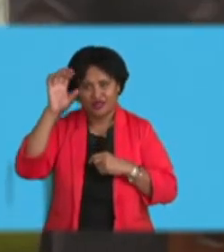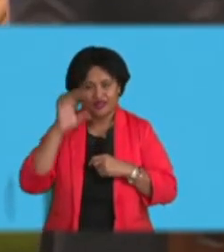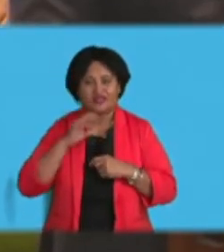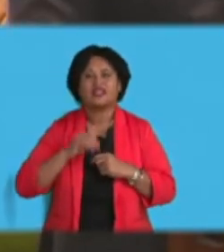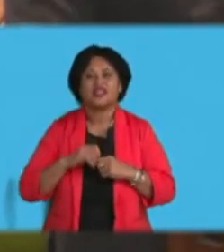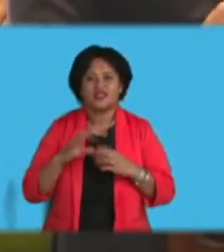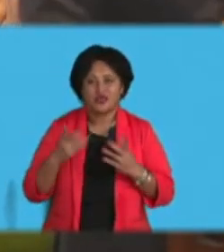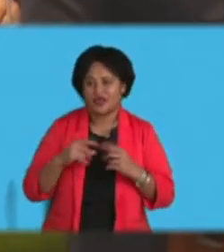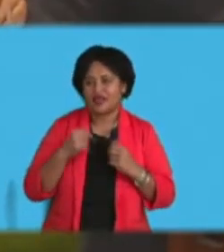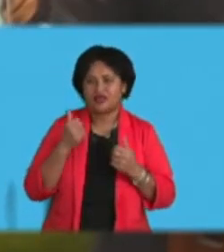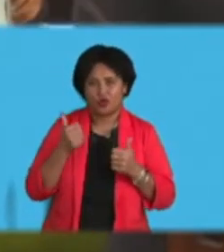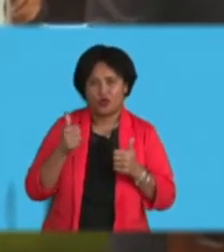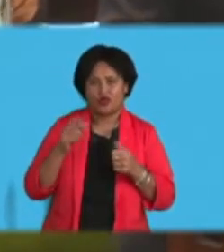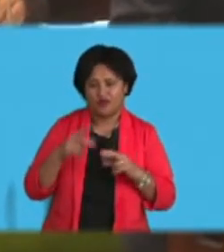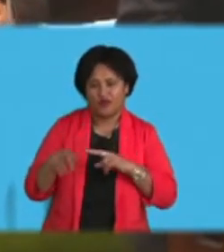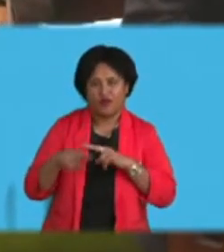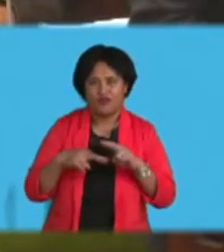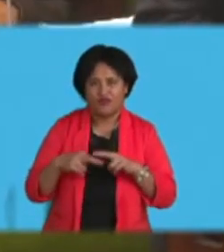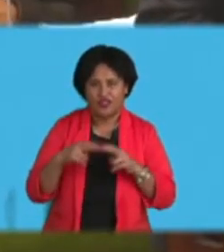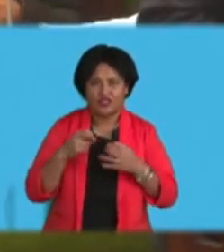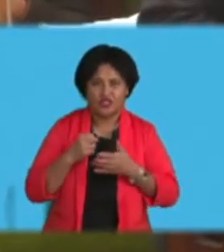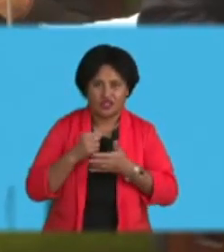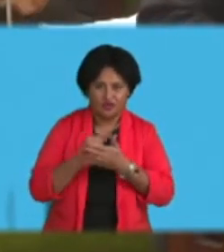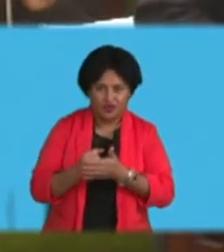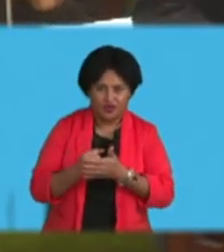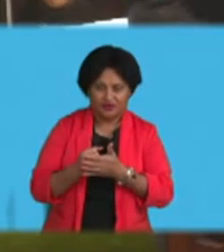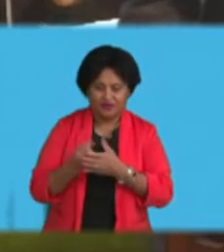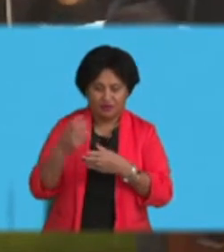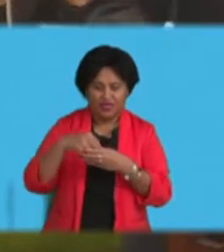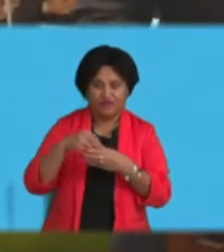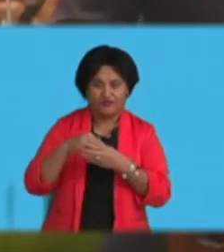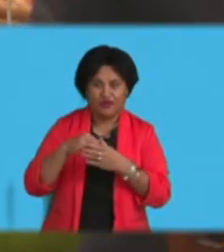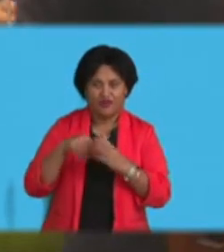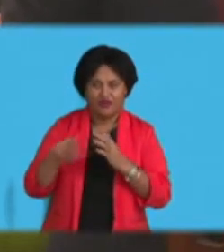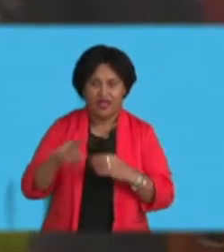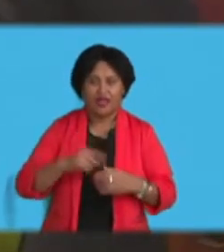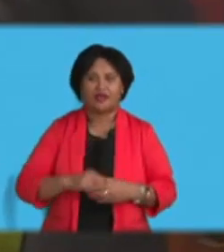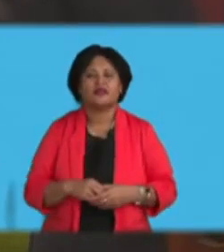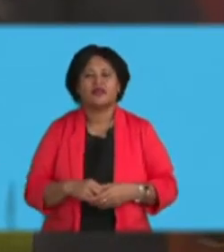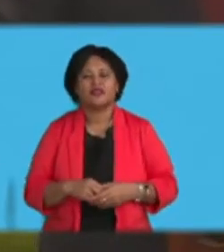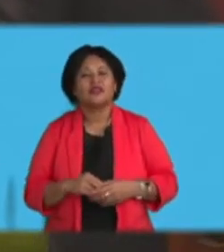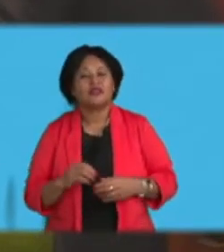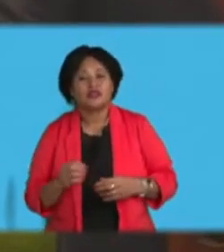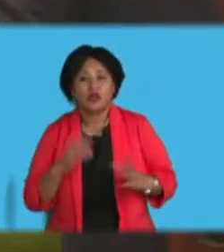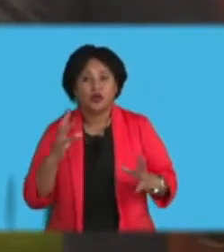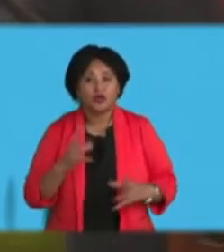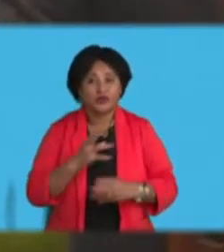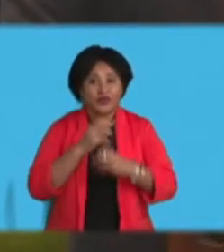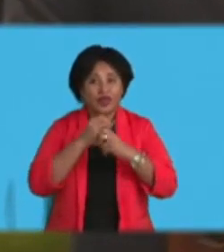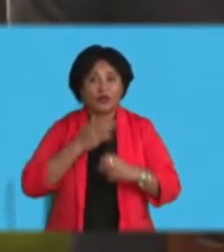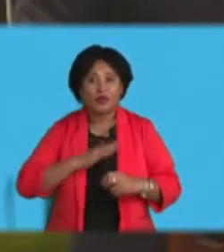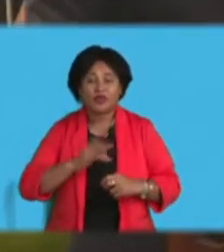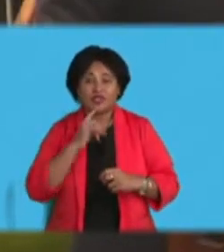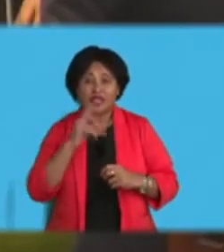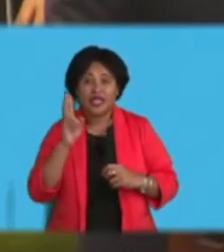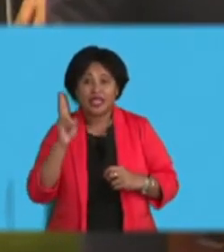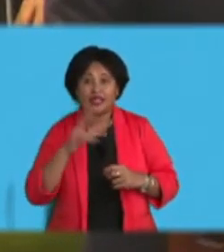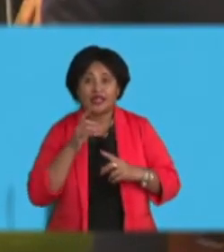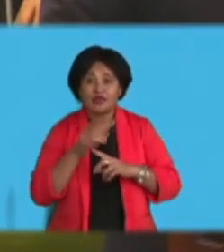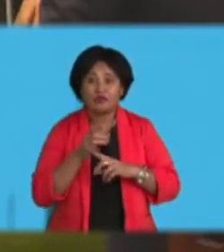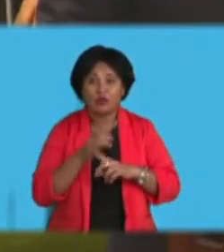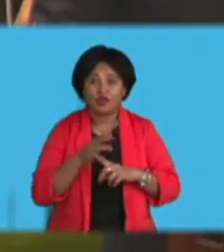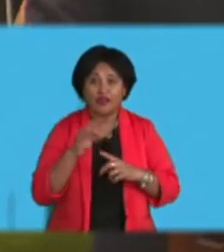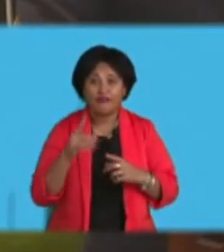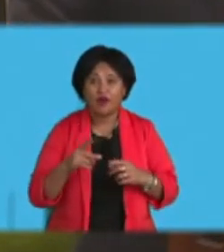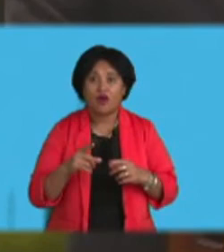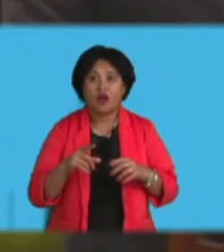bond trading and indeed the secondary market in the secondary markets. In conclusion, Madam Speaker, we wish to reiterate the importance of having a stable